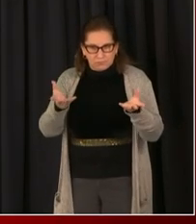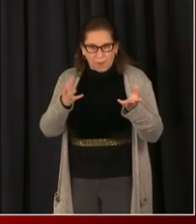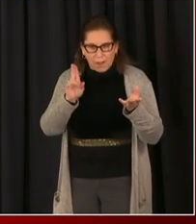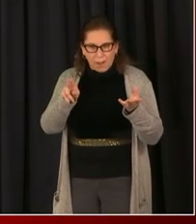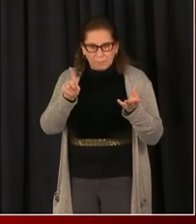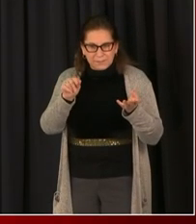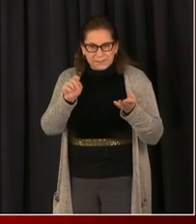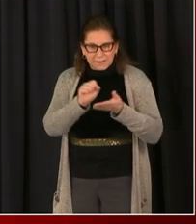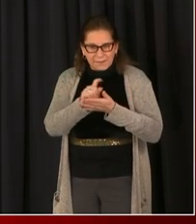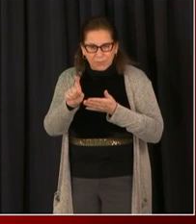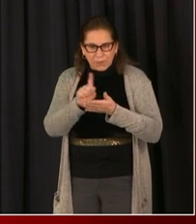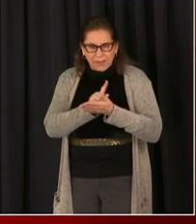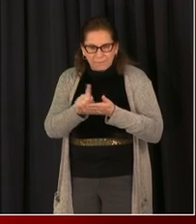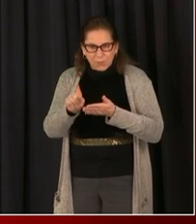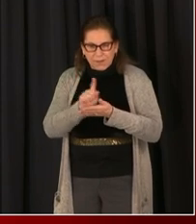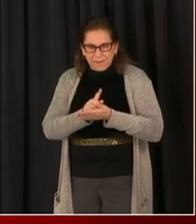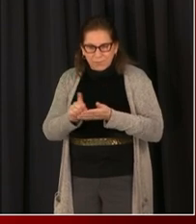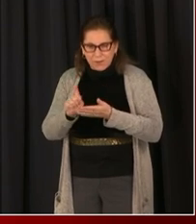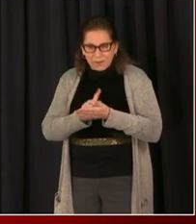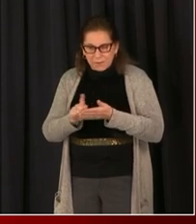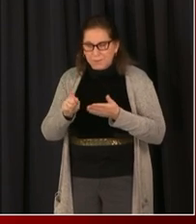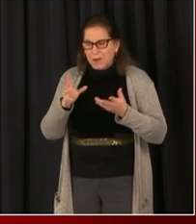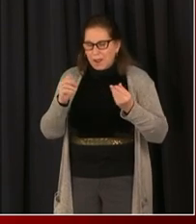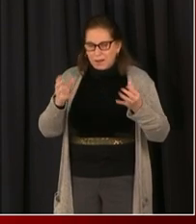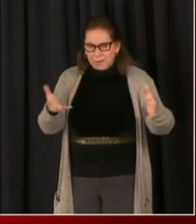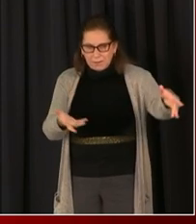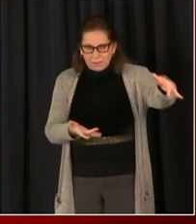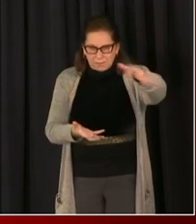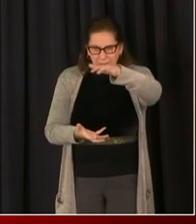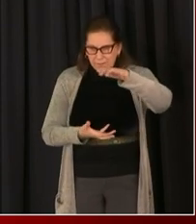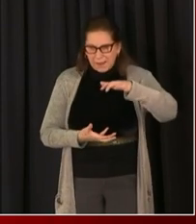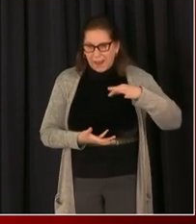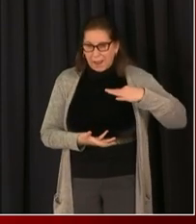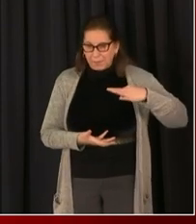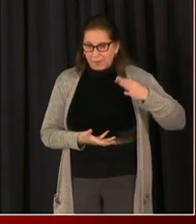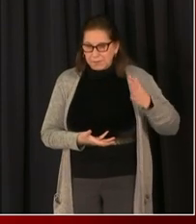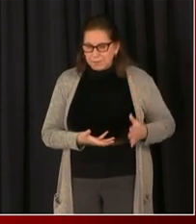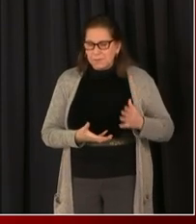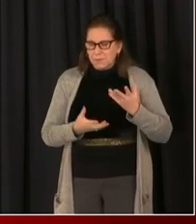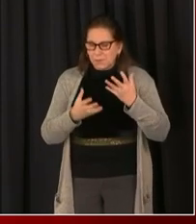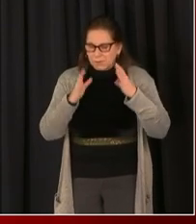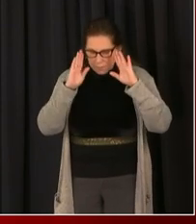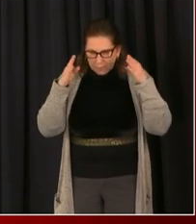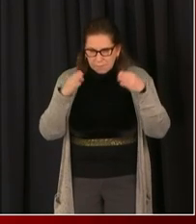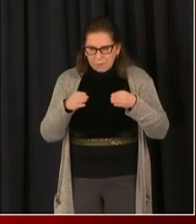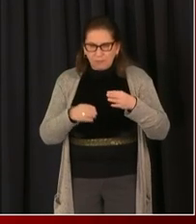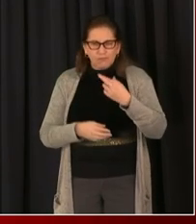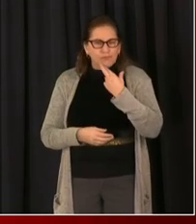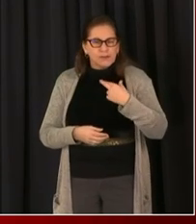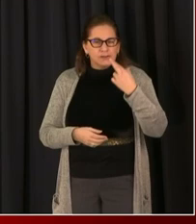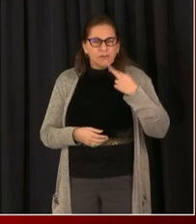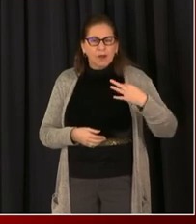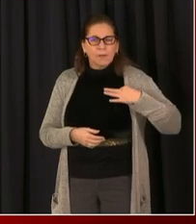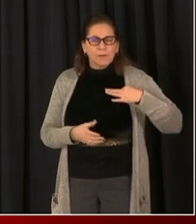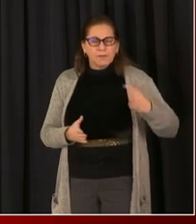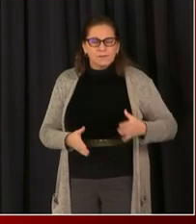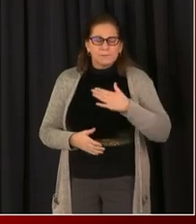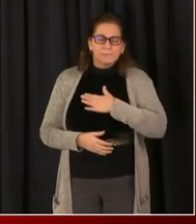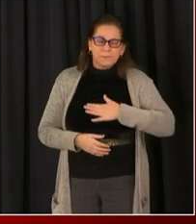focus on the restaurant applications. So tune in. So with that, we will take your